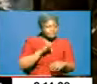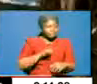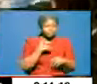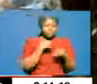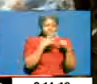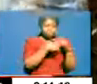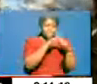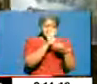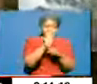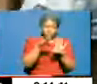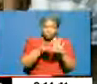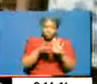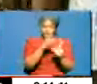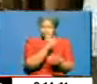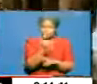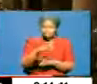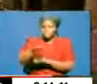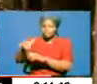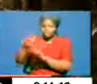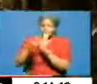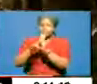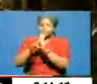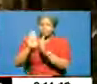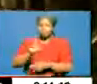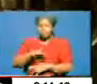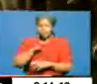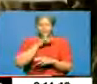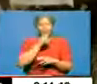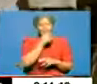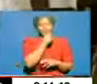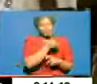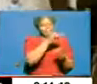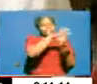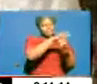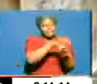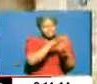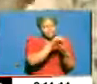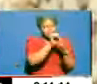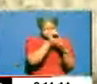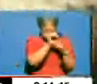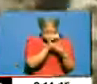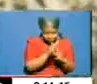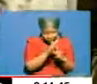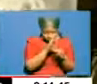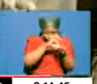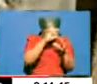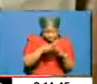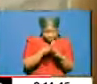represented by a woman and a man elected by voters, among some of its key highlights.